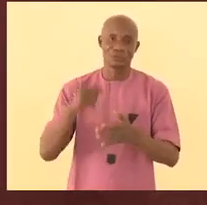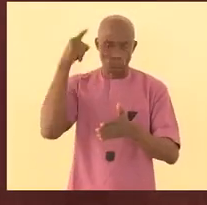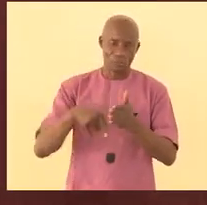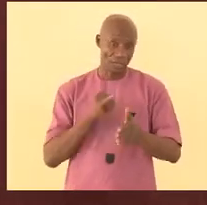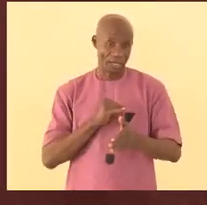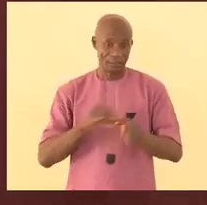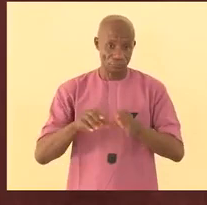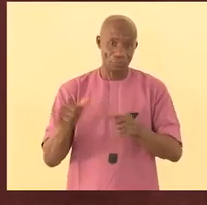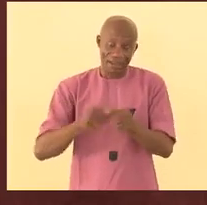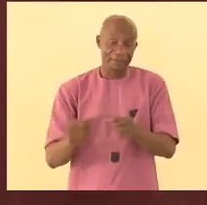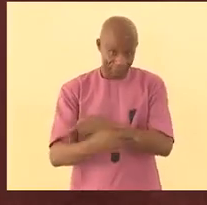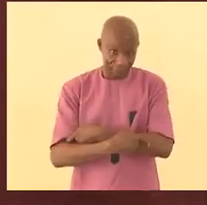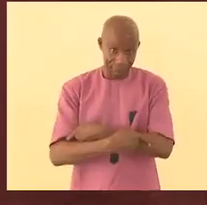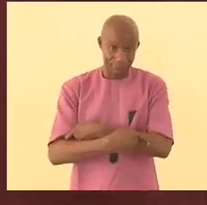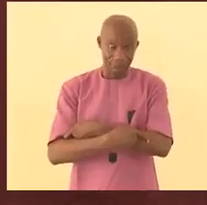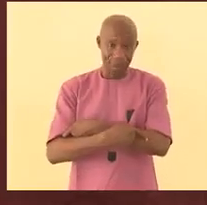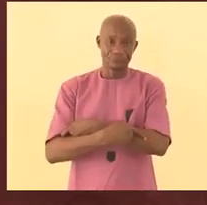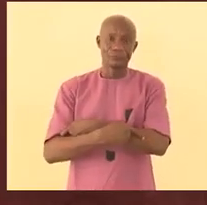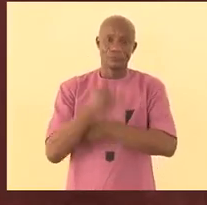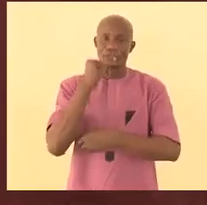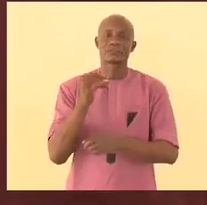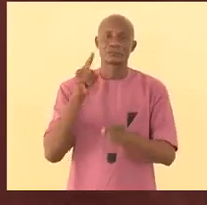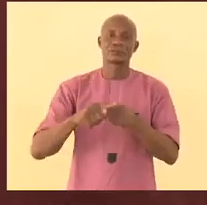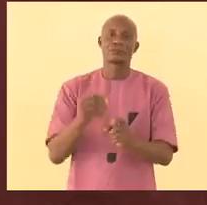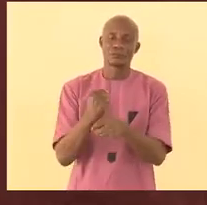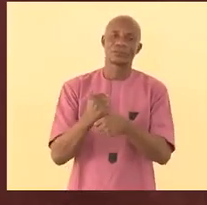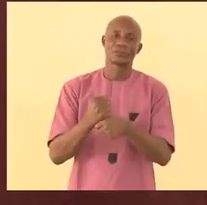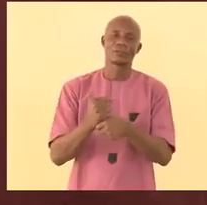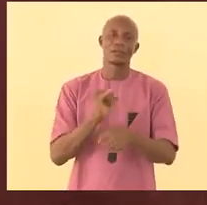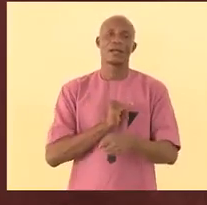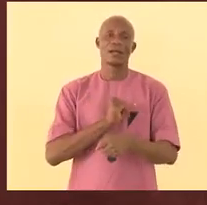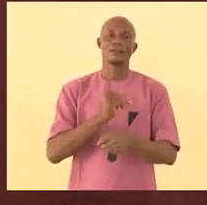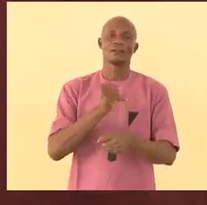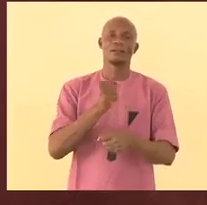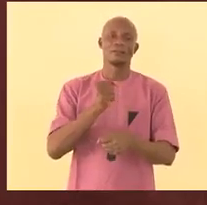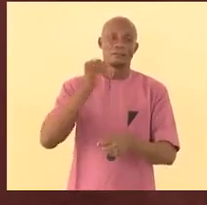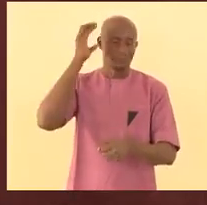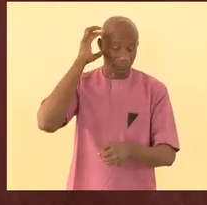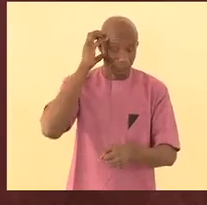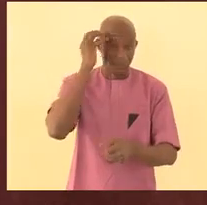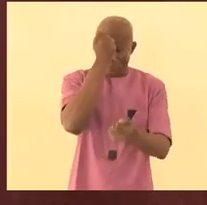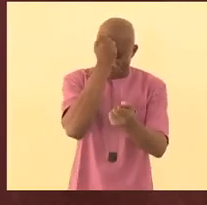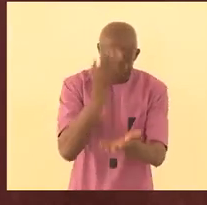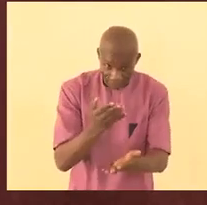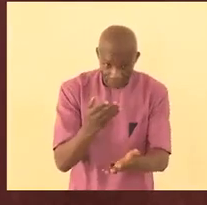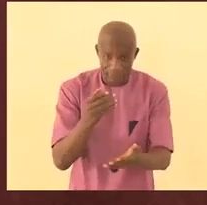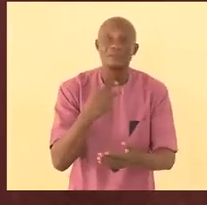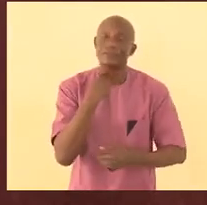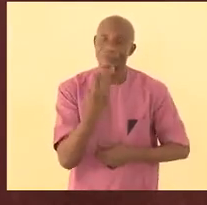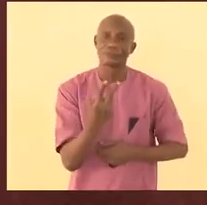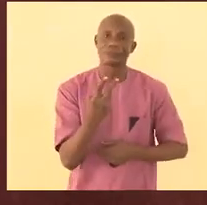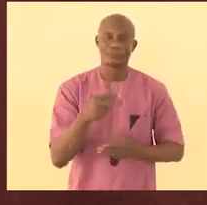I'm doing on a daily basis is to make sure that I adhere strictly to his voice. When I read the